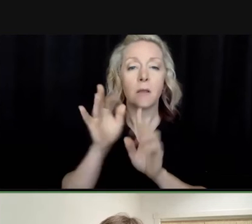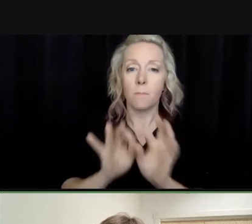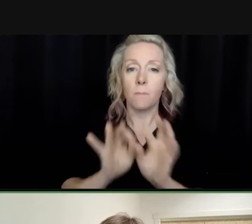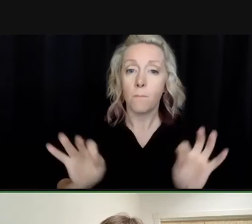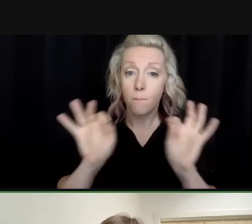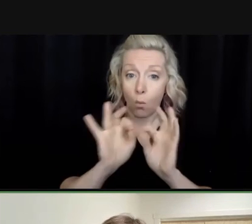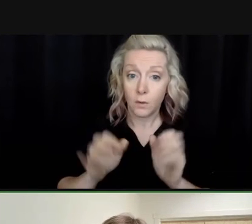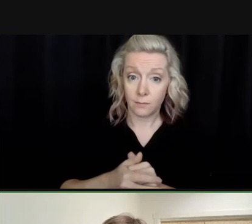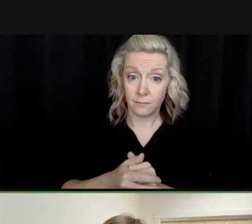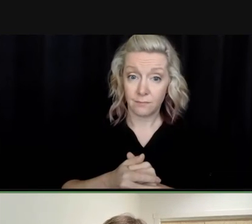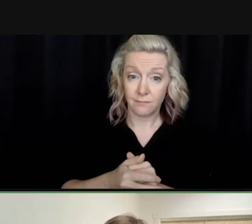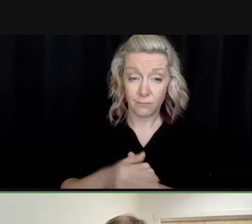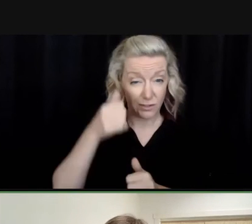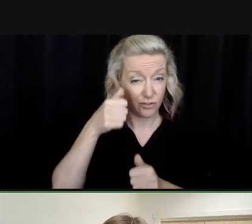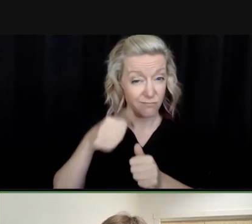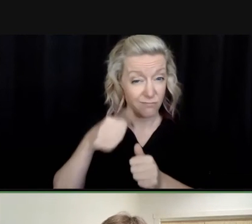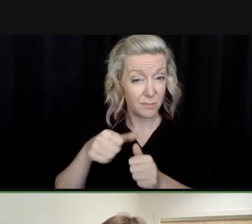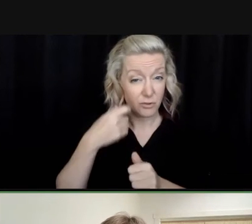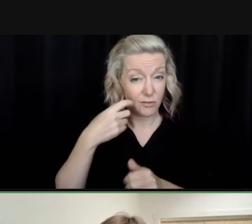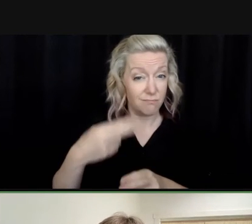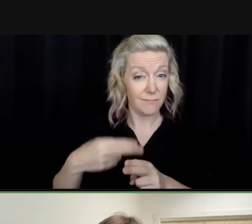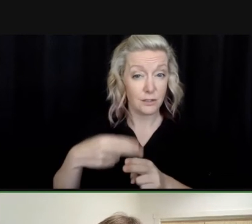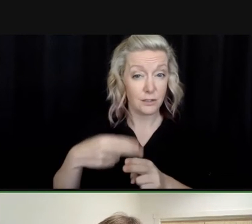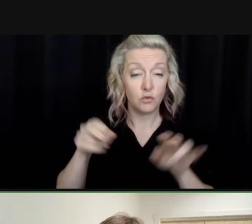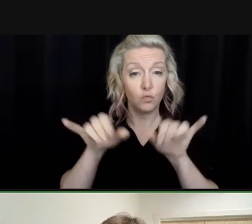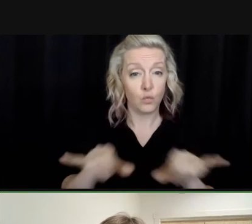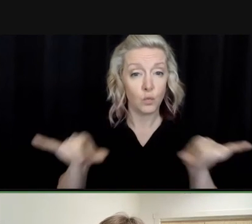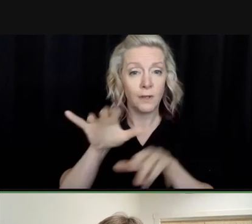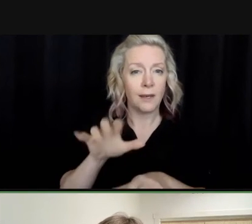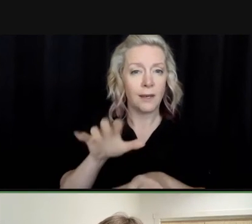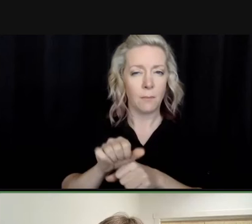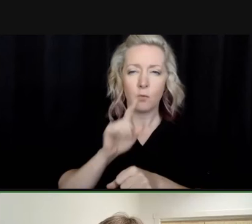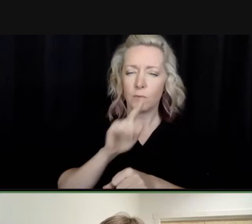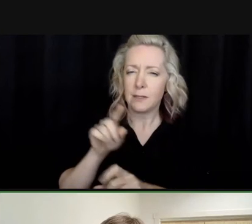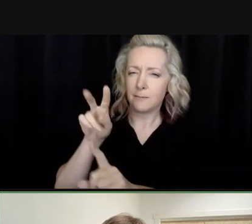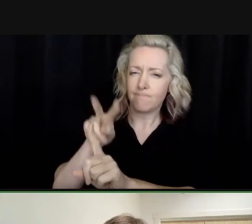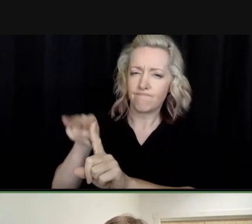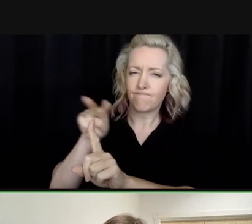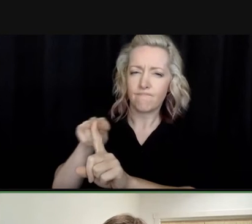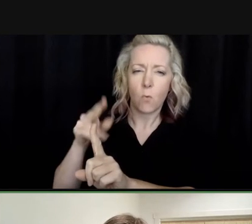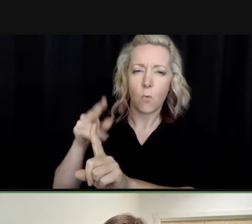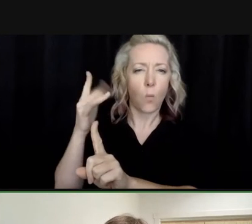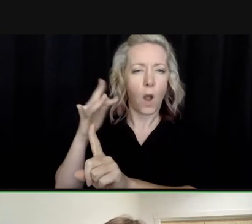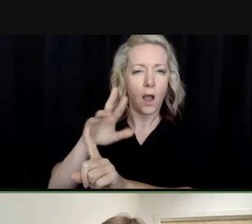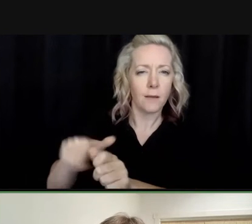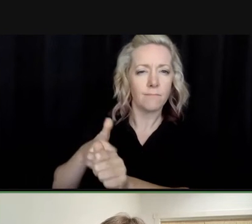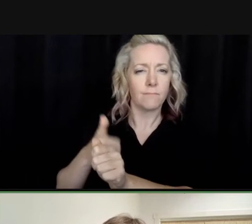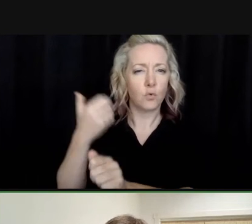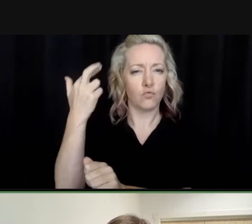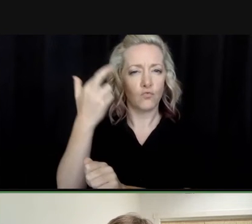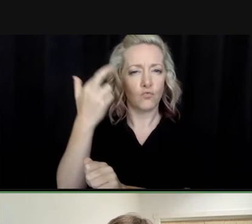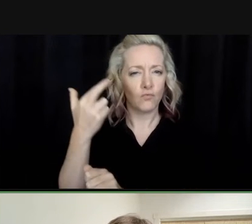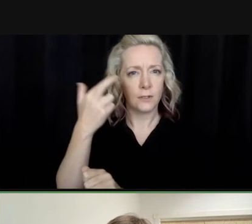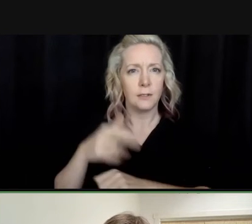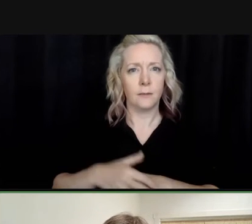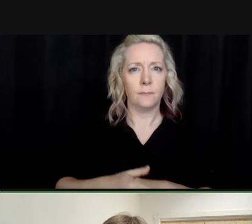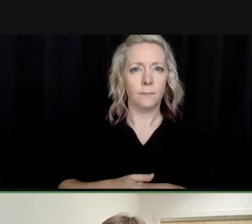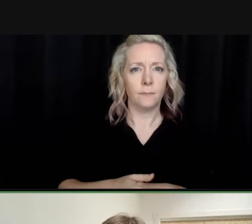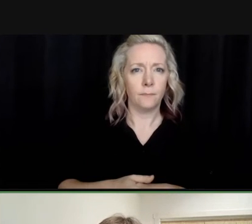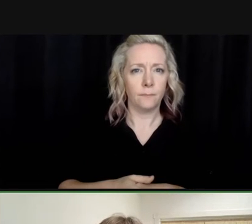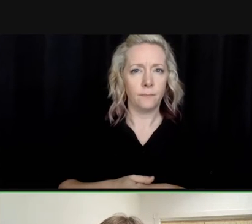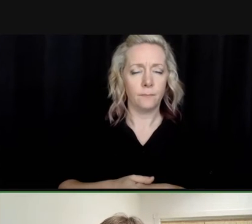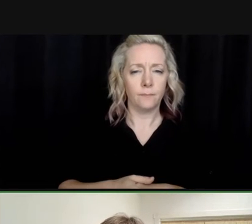routines and their habits, really thinking about why might they be doing that. So a good question to always be asking is, how does the world right now appear or